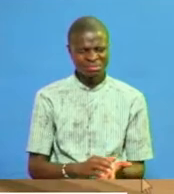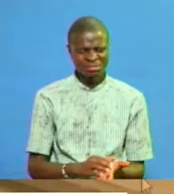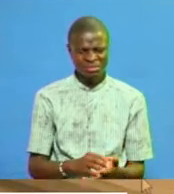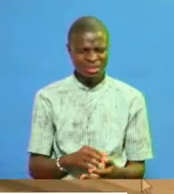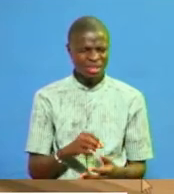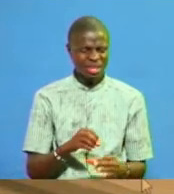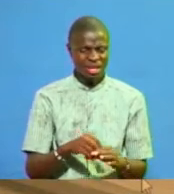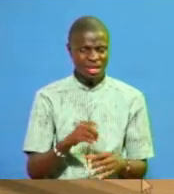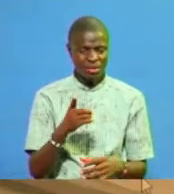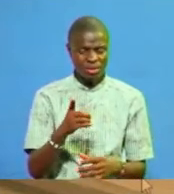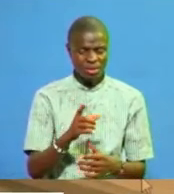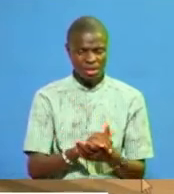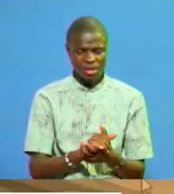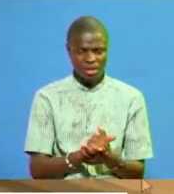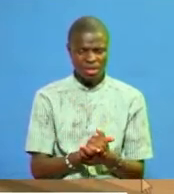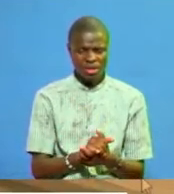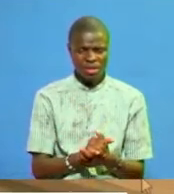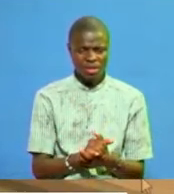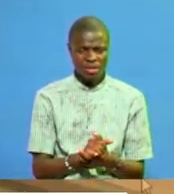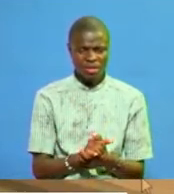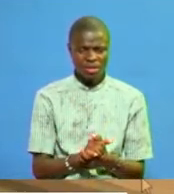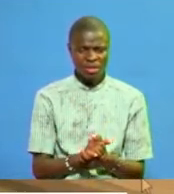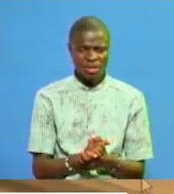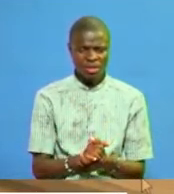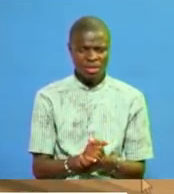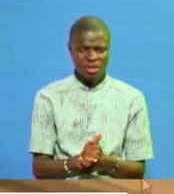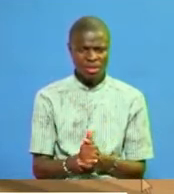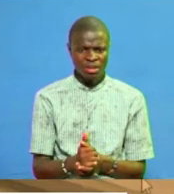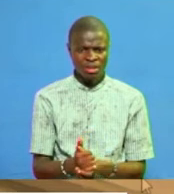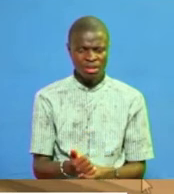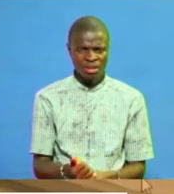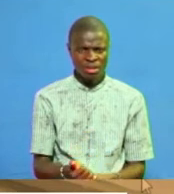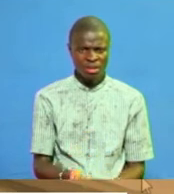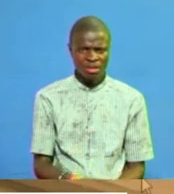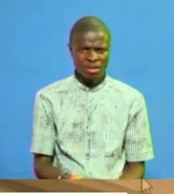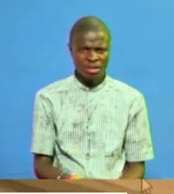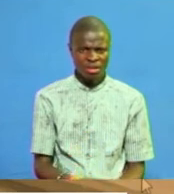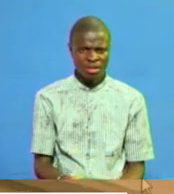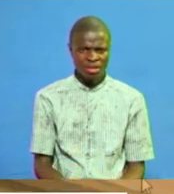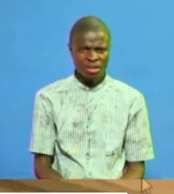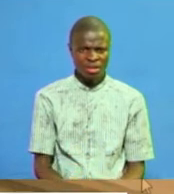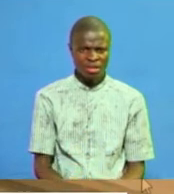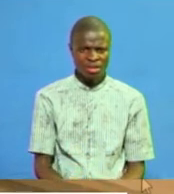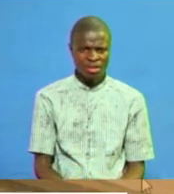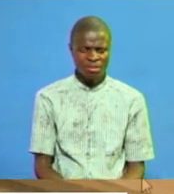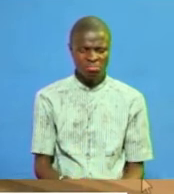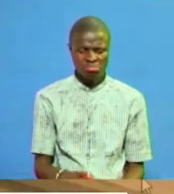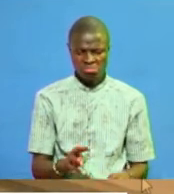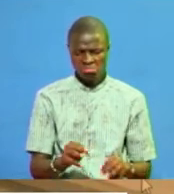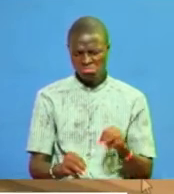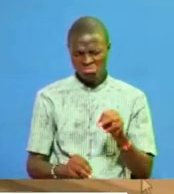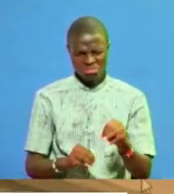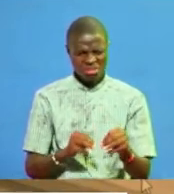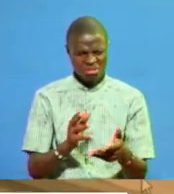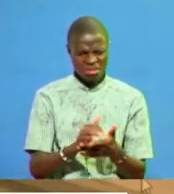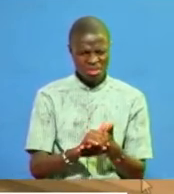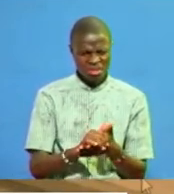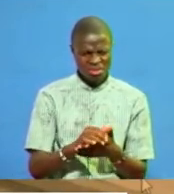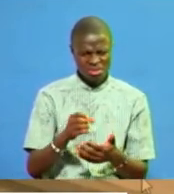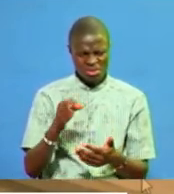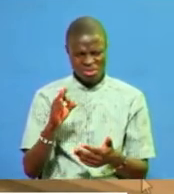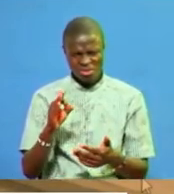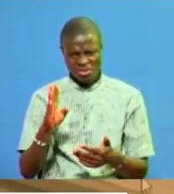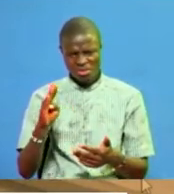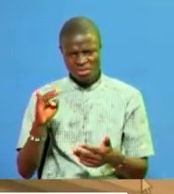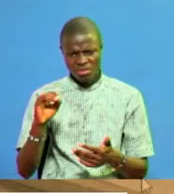there that have a central party, the coin maybe controlling the blockchain, for Bitcoin,